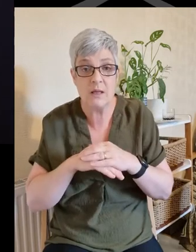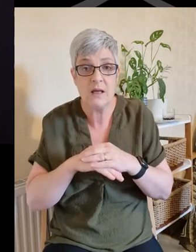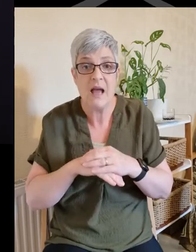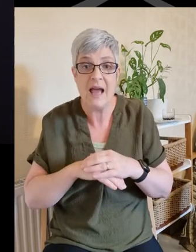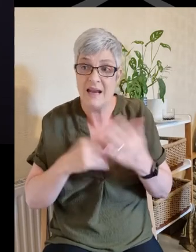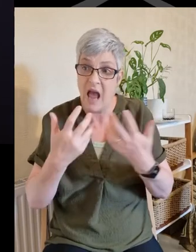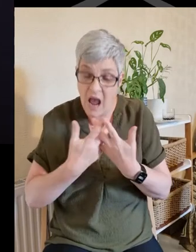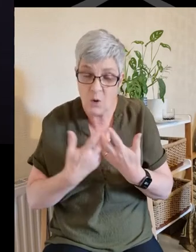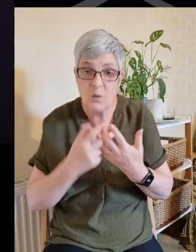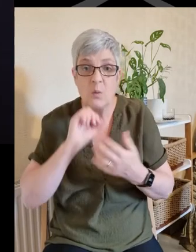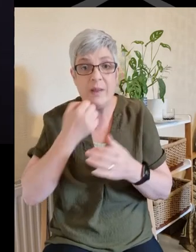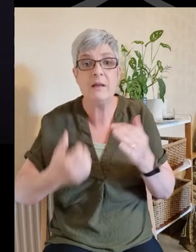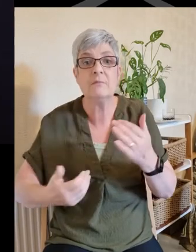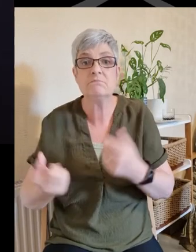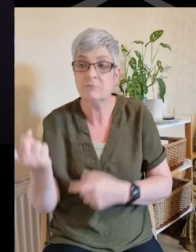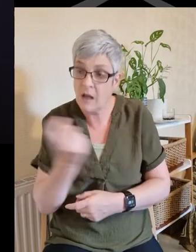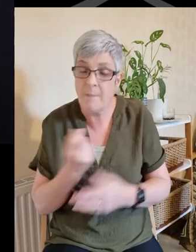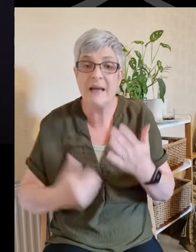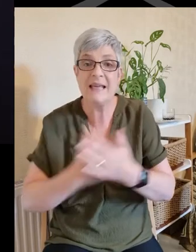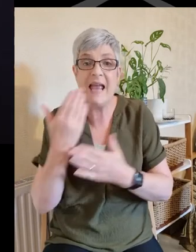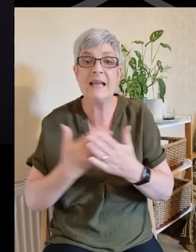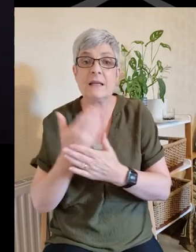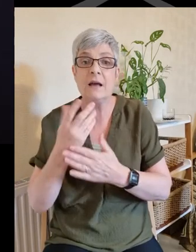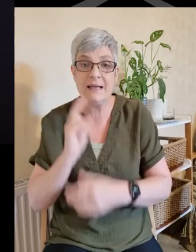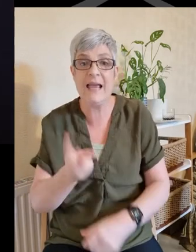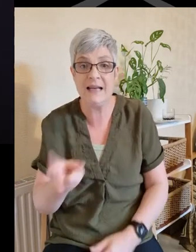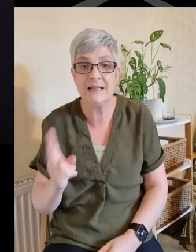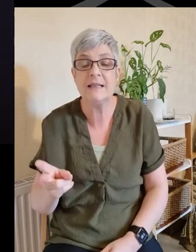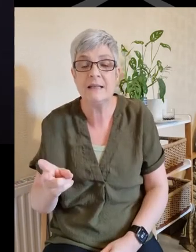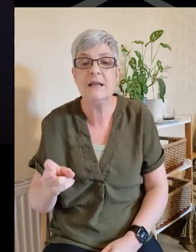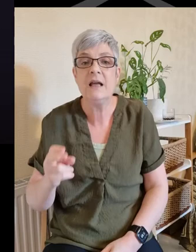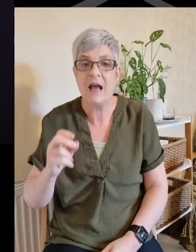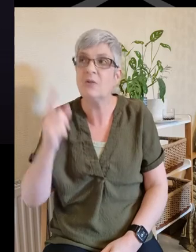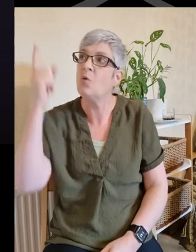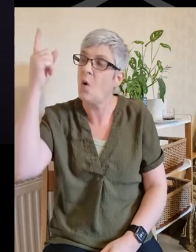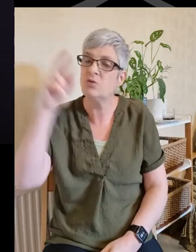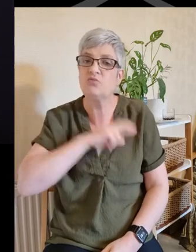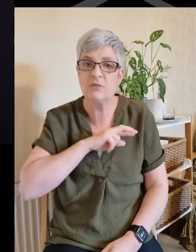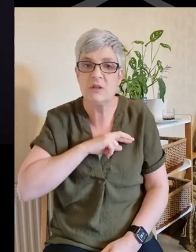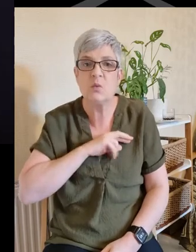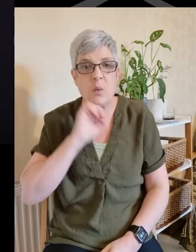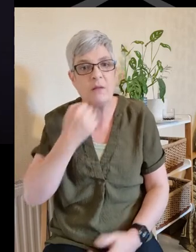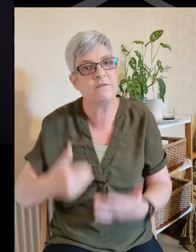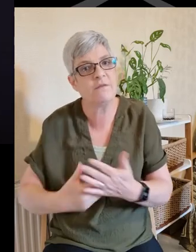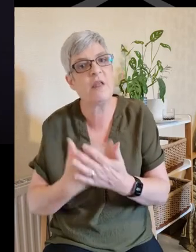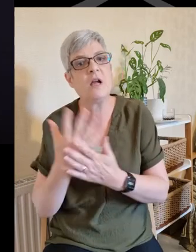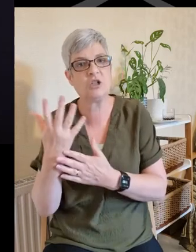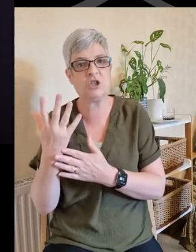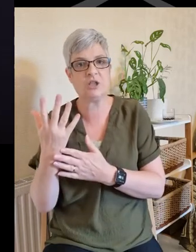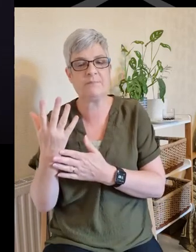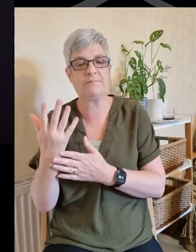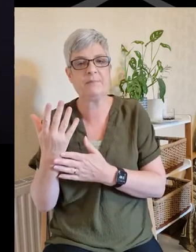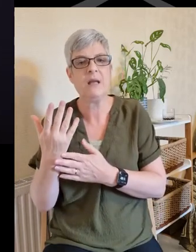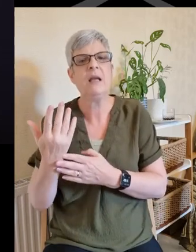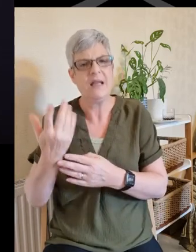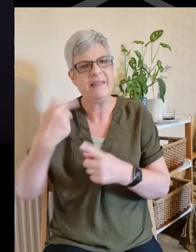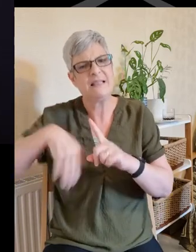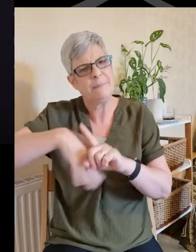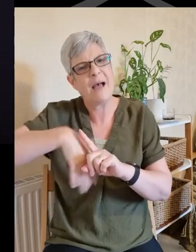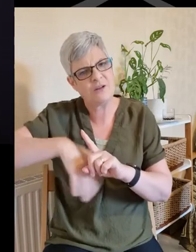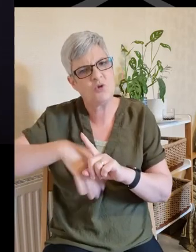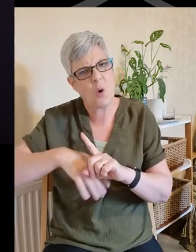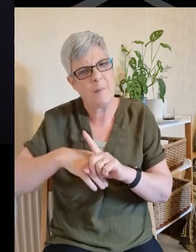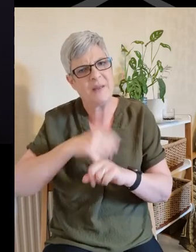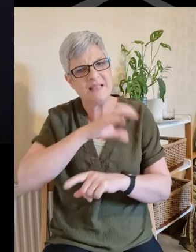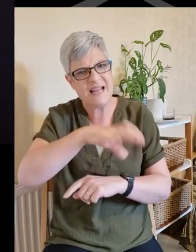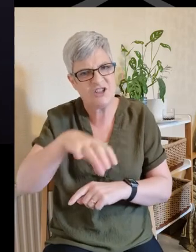how God's purposes will ultimately flourish. And that is the backdrop against which nations come